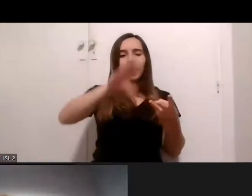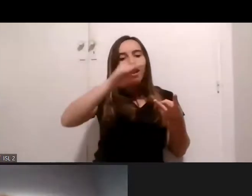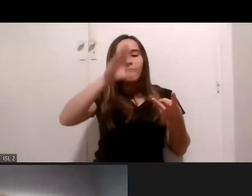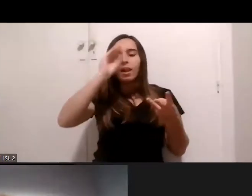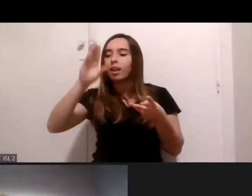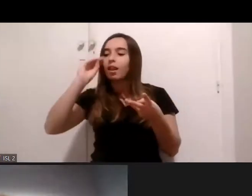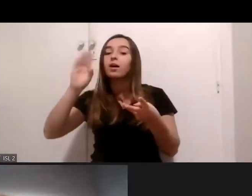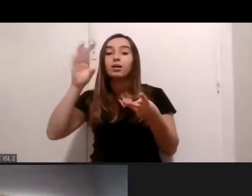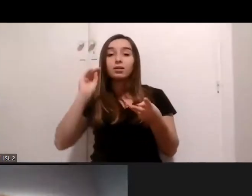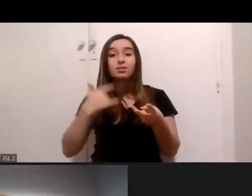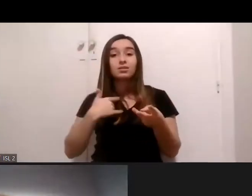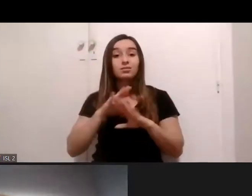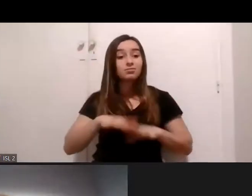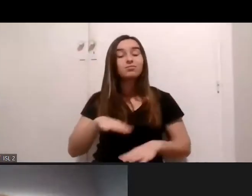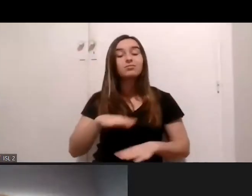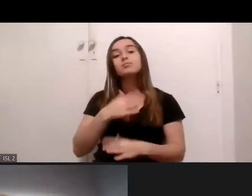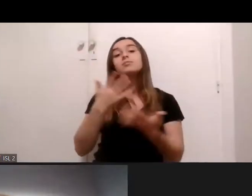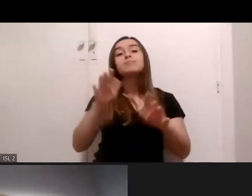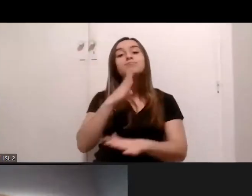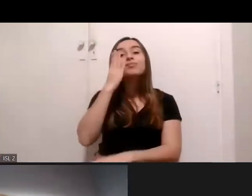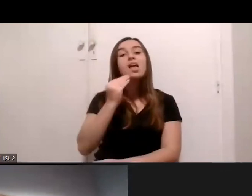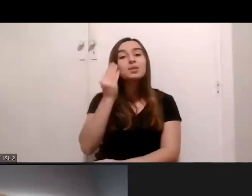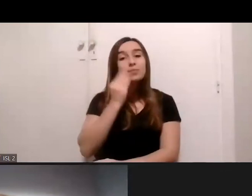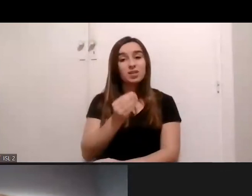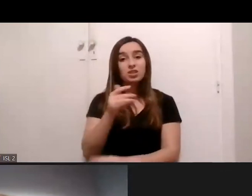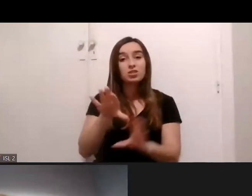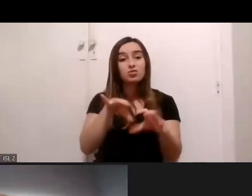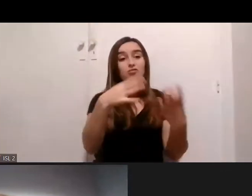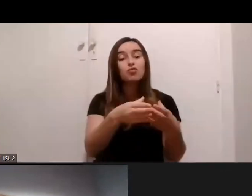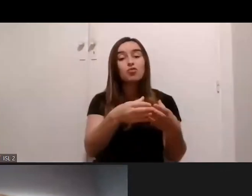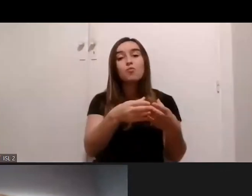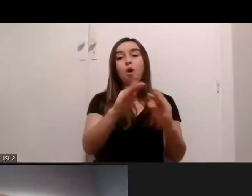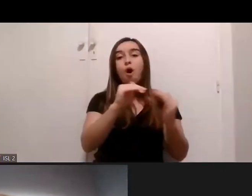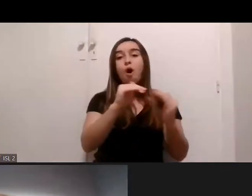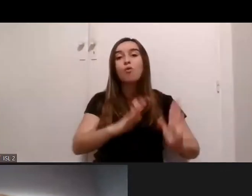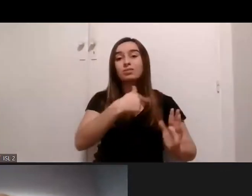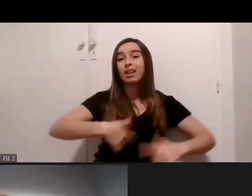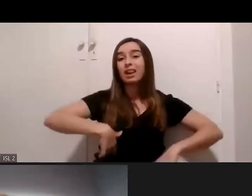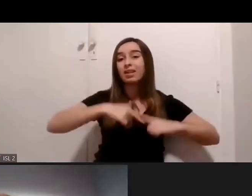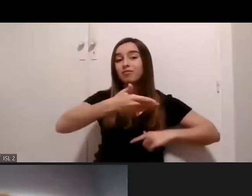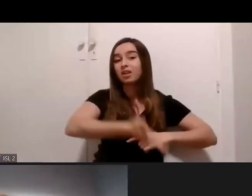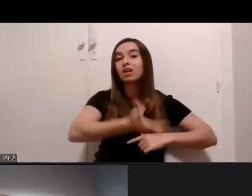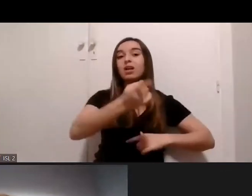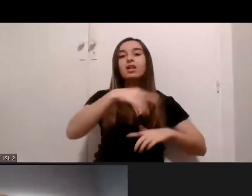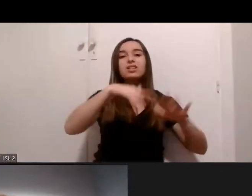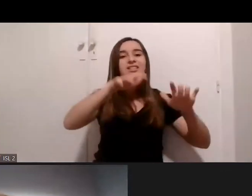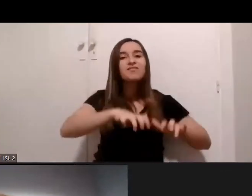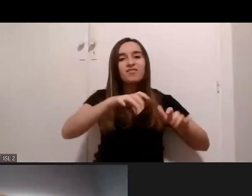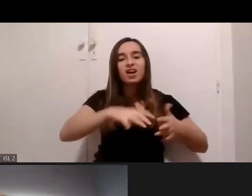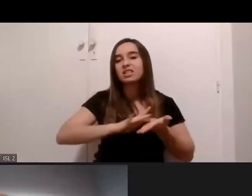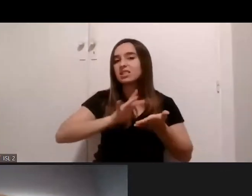experience, they were living in the group homes and they didn't have the devices, so we provided